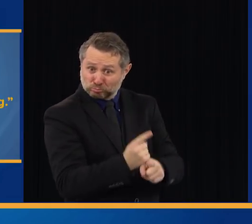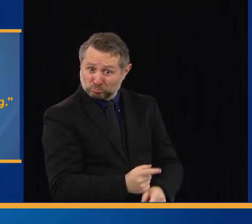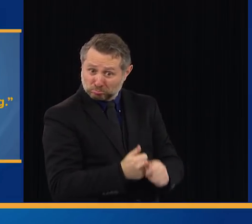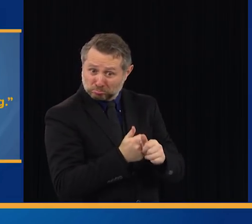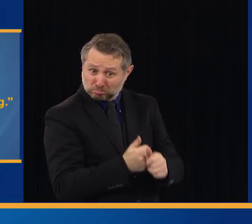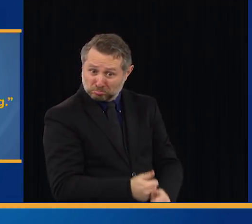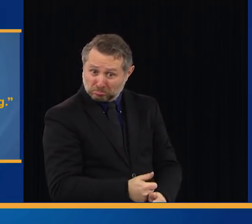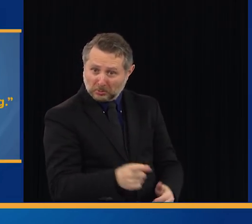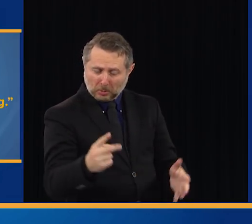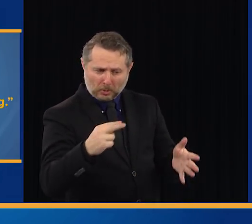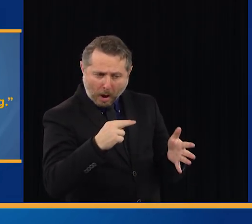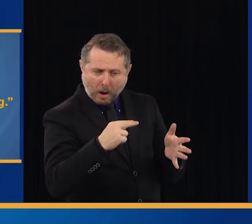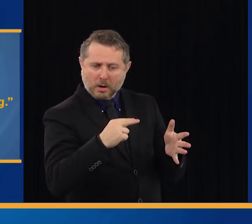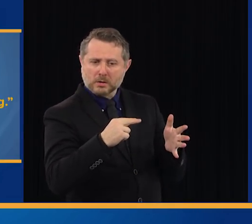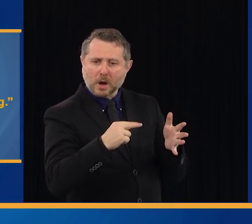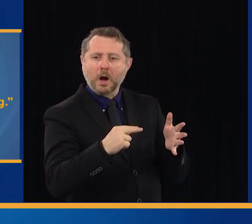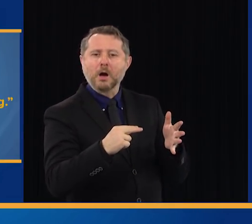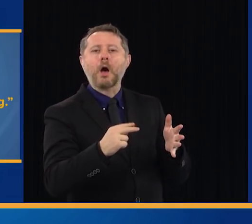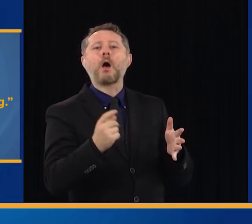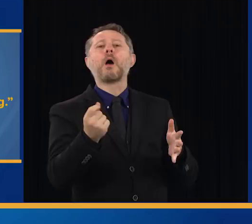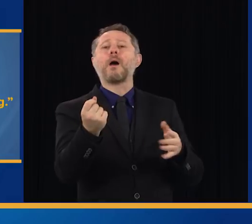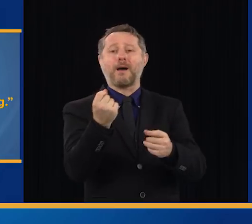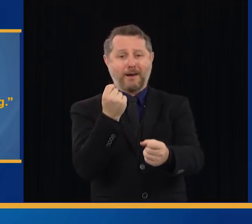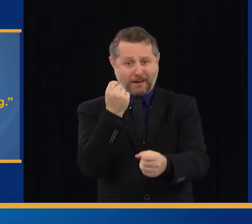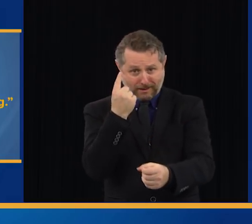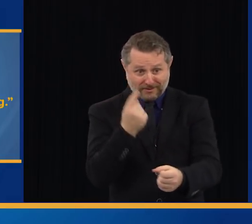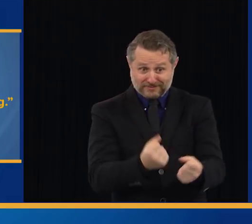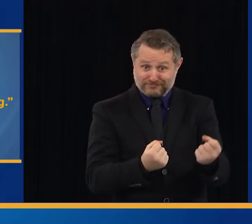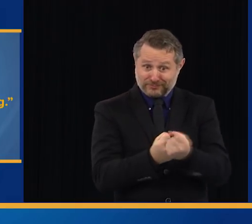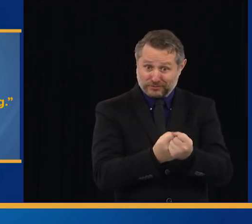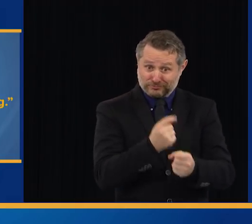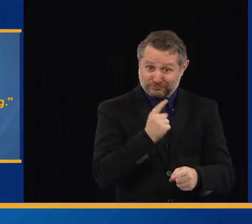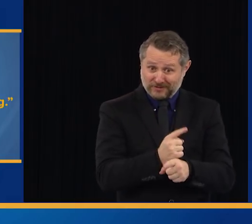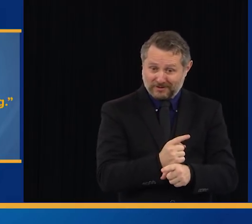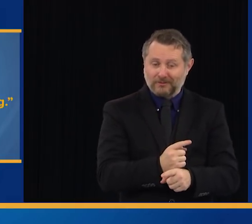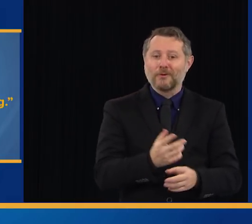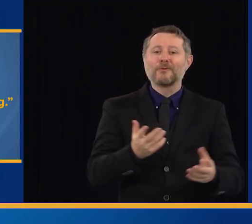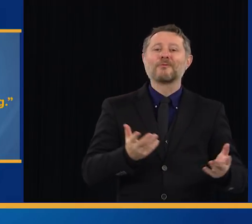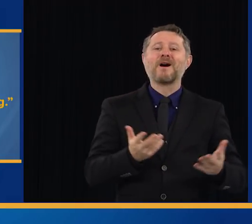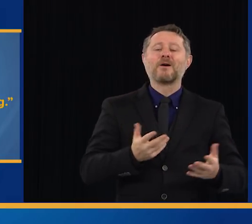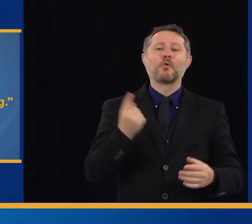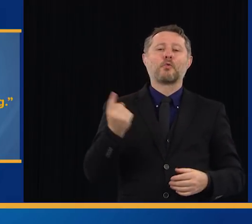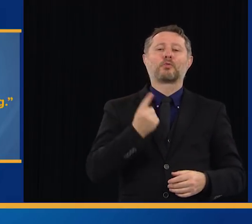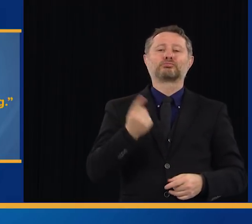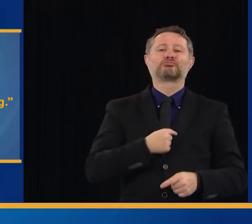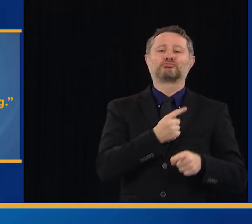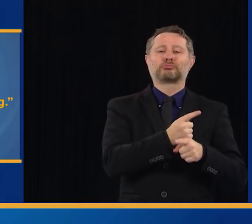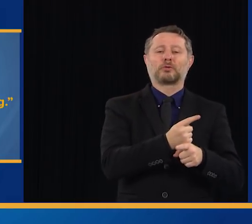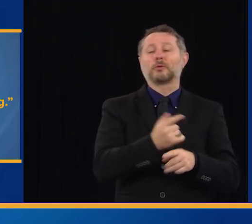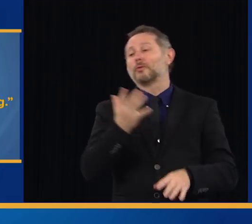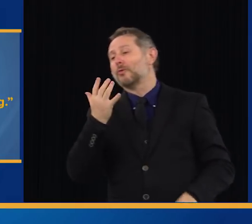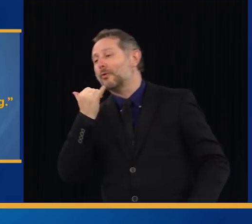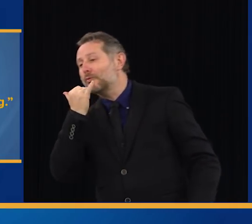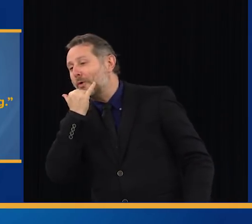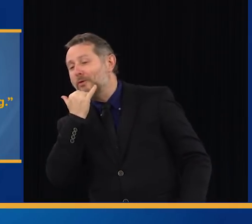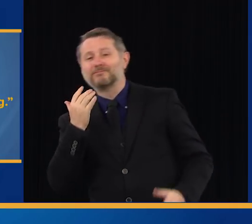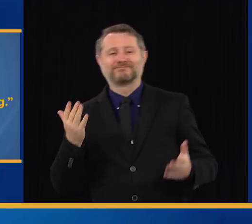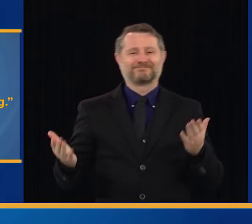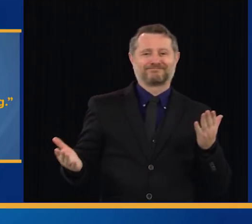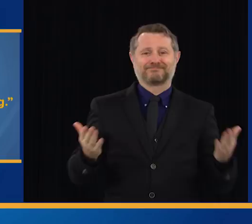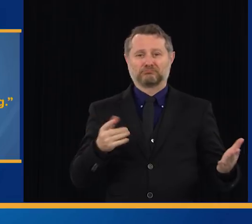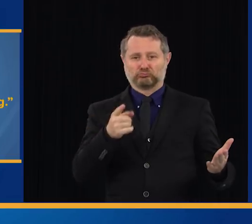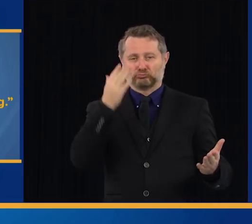New Yorkers will do the right thing. What is the right thing? There's always a right thing. It is